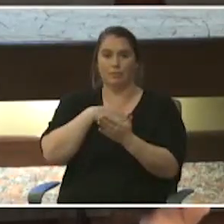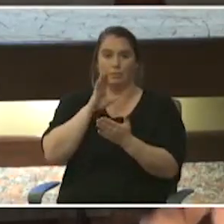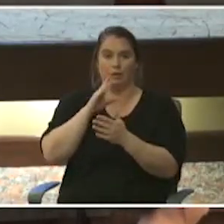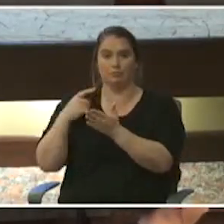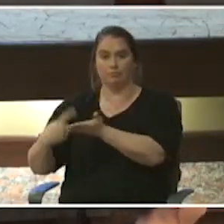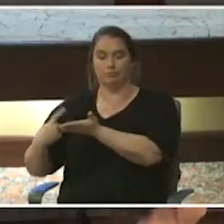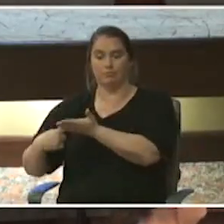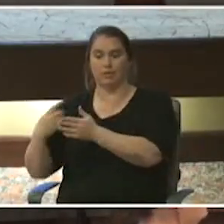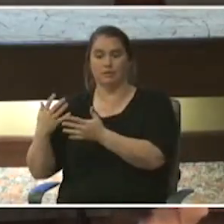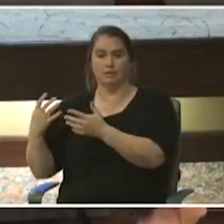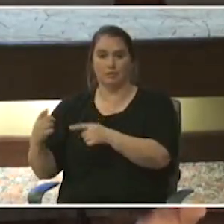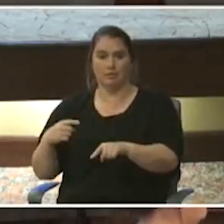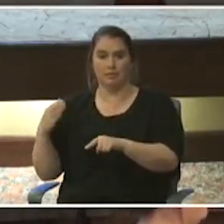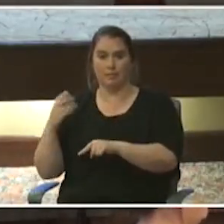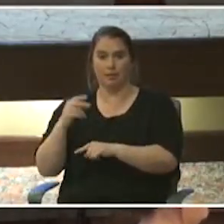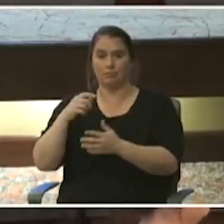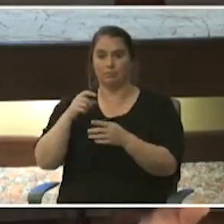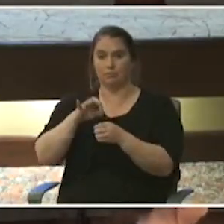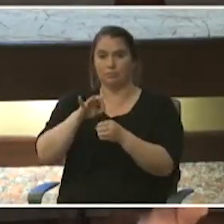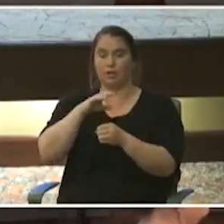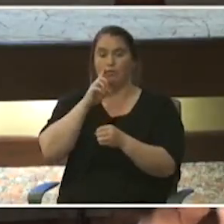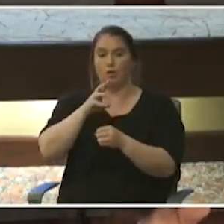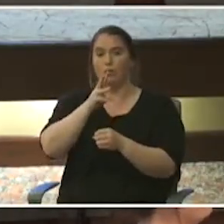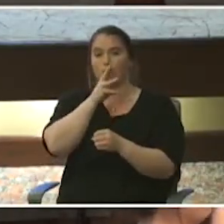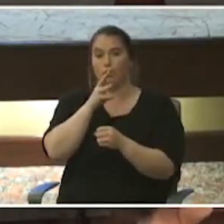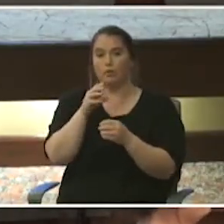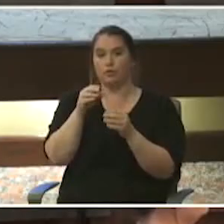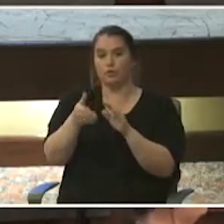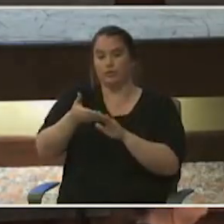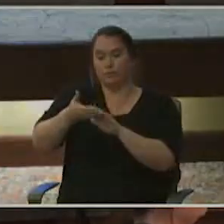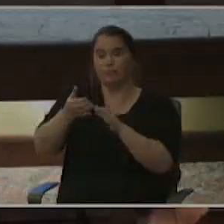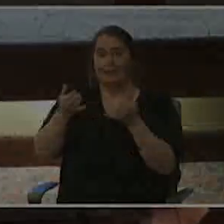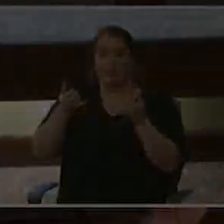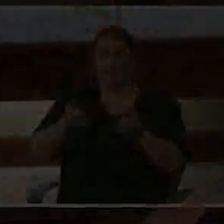Mount Carmel Water Treatment Plant Chlorine Scrubber. We are now in executive session.